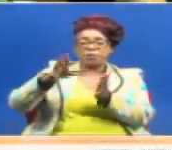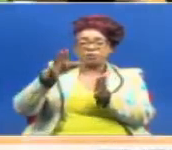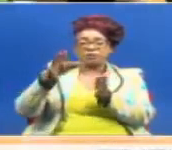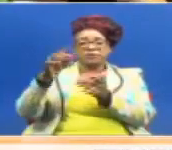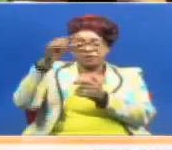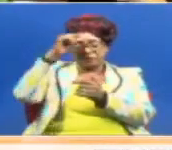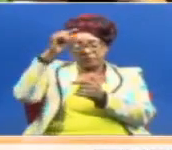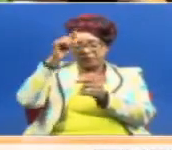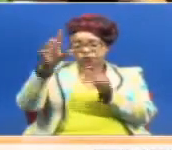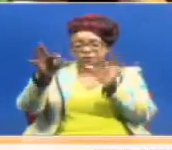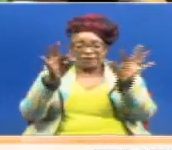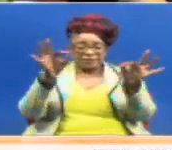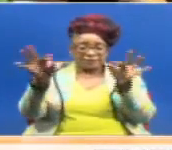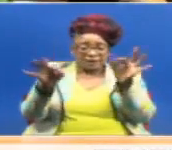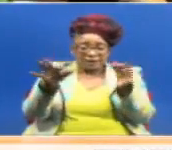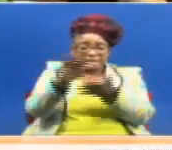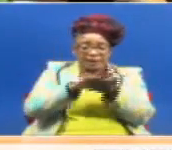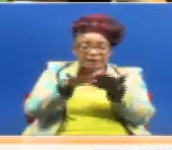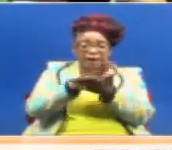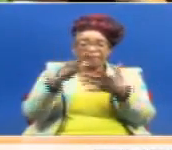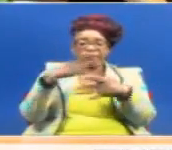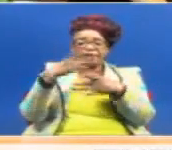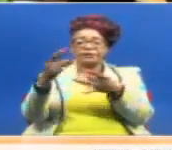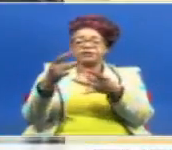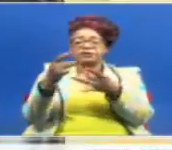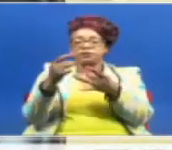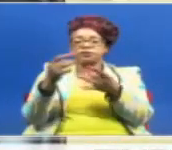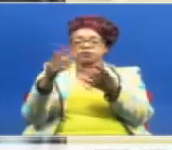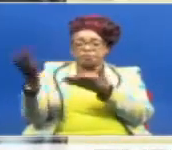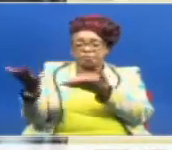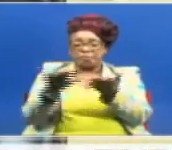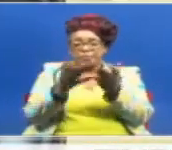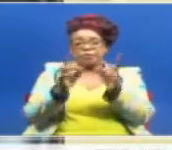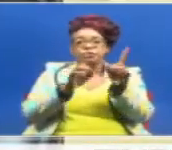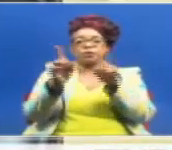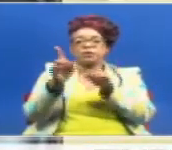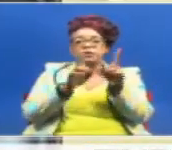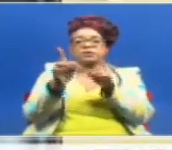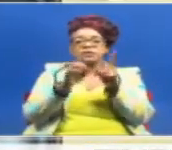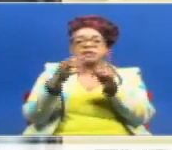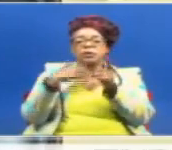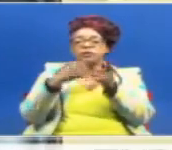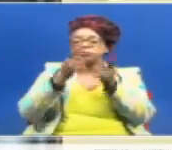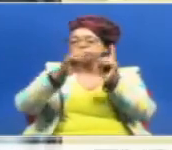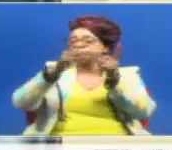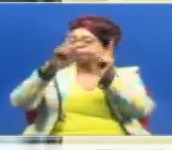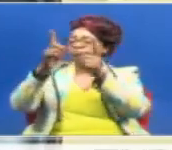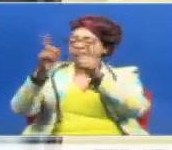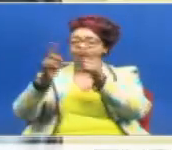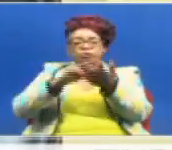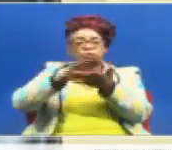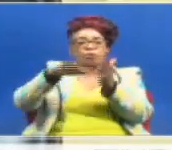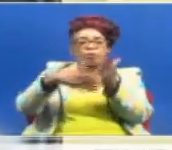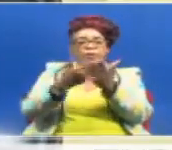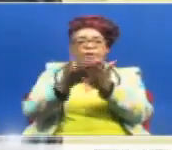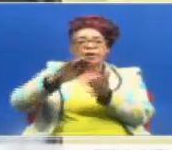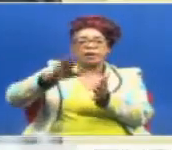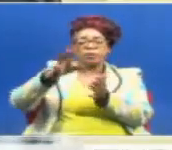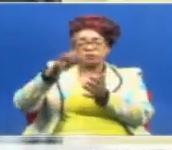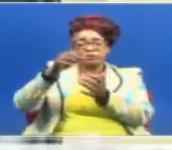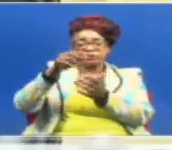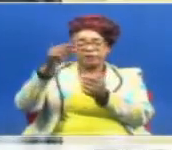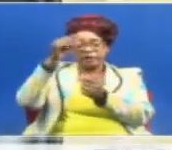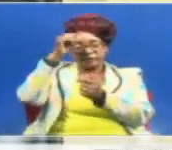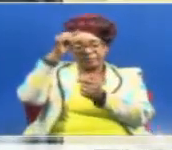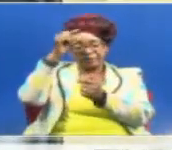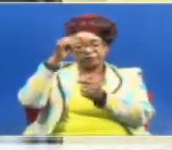of interest to attract local and international tourists. I want to visit all county governments. I want to sit down with governors. I want